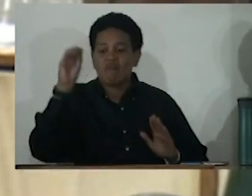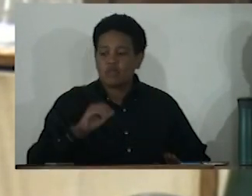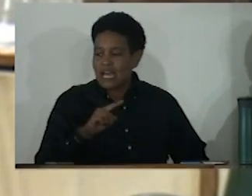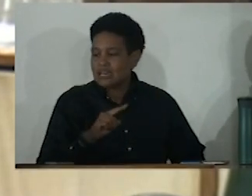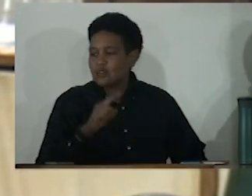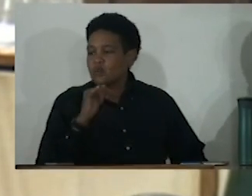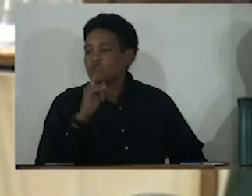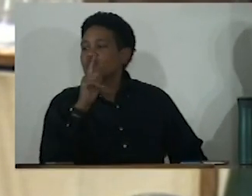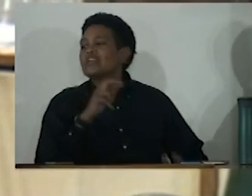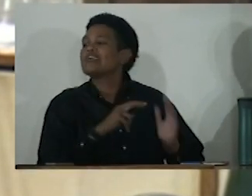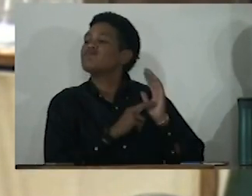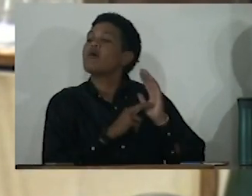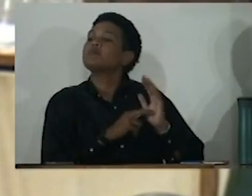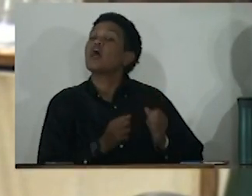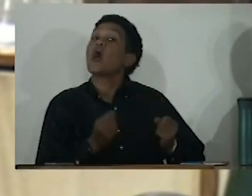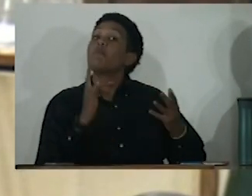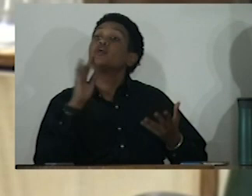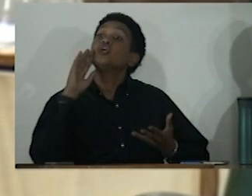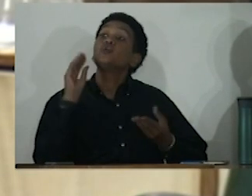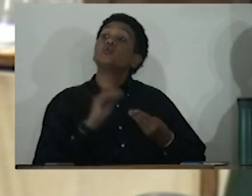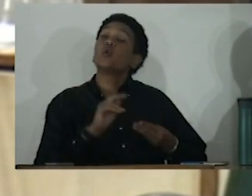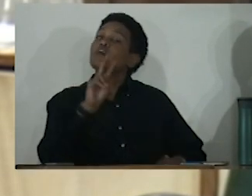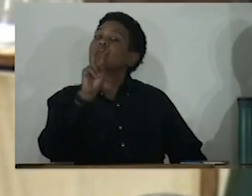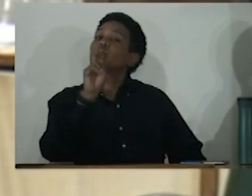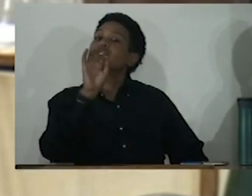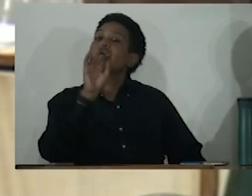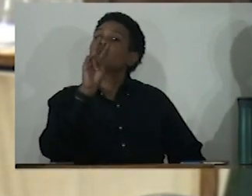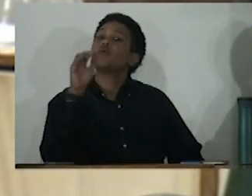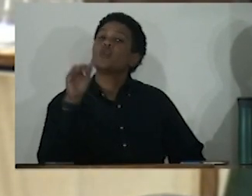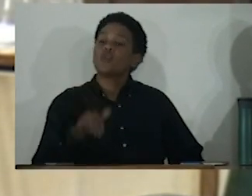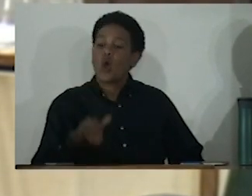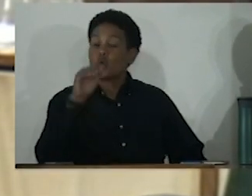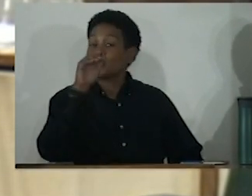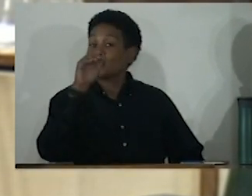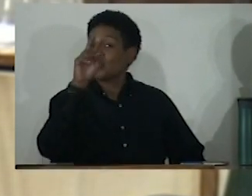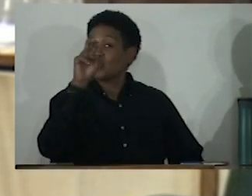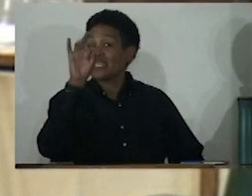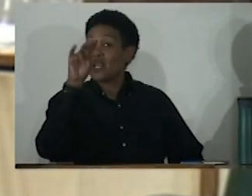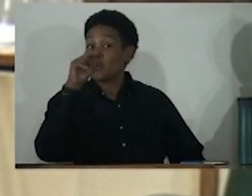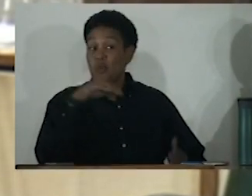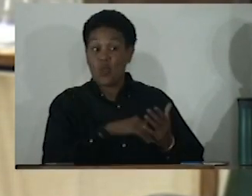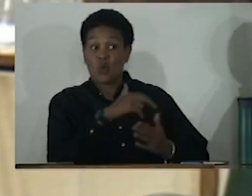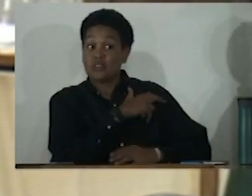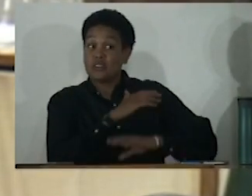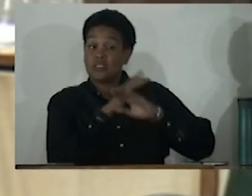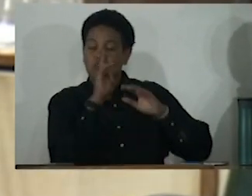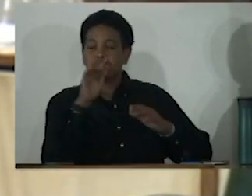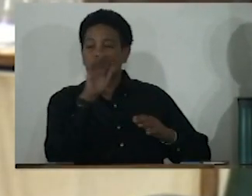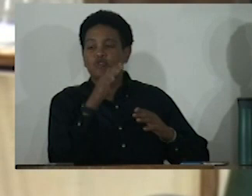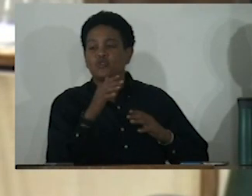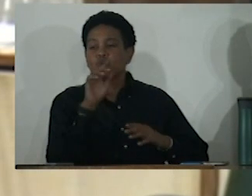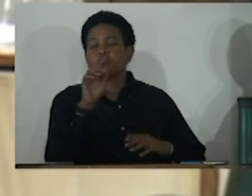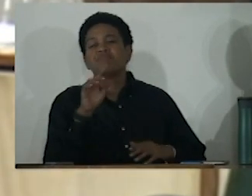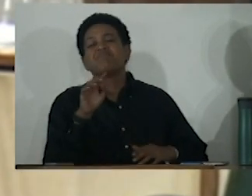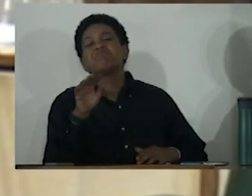which represents, Madam Speaker, a total of some 292,000 doses, enough to vaccinate approximately